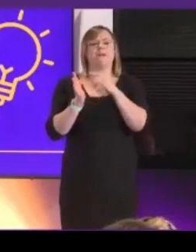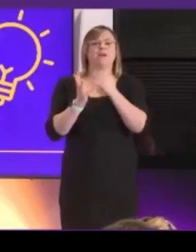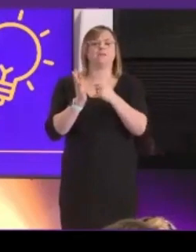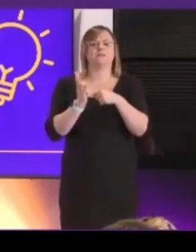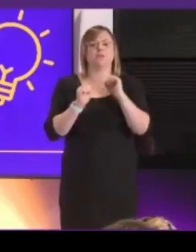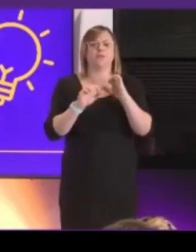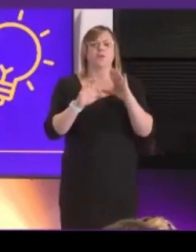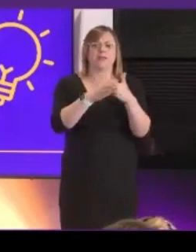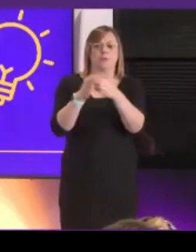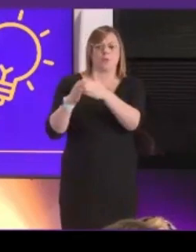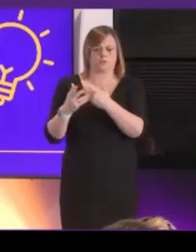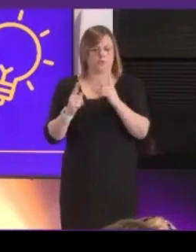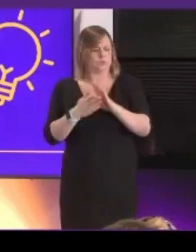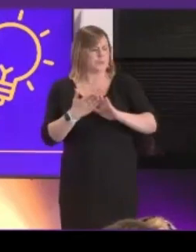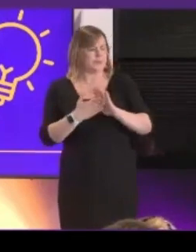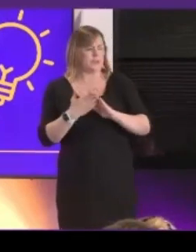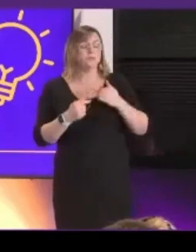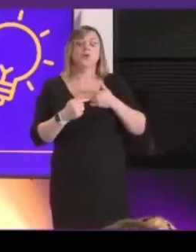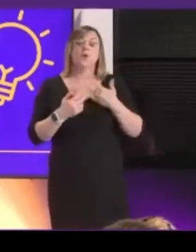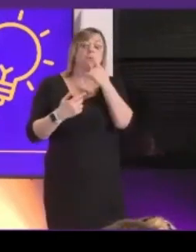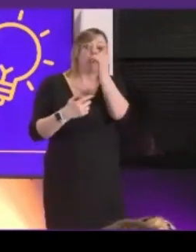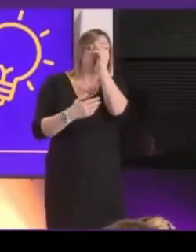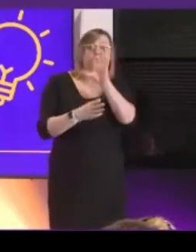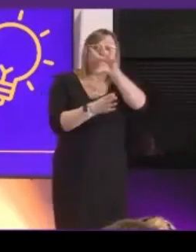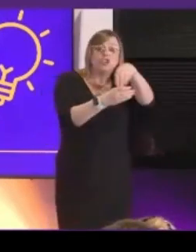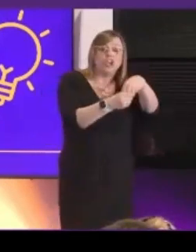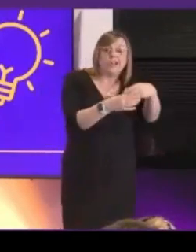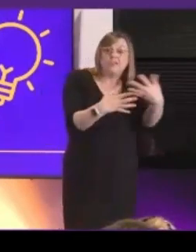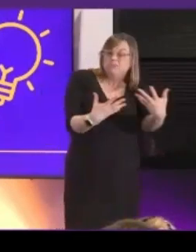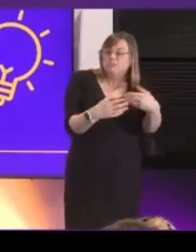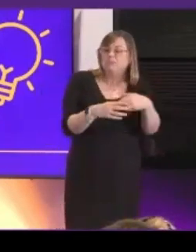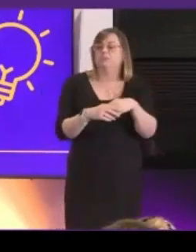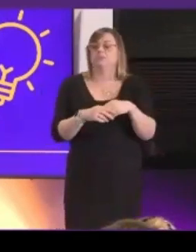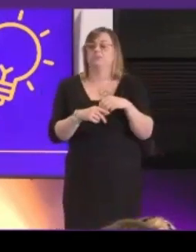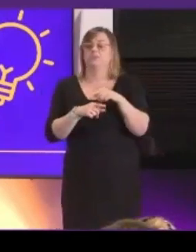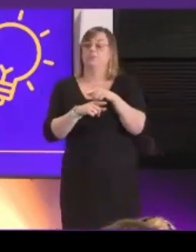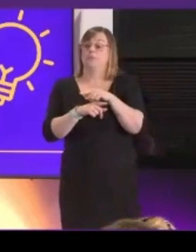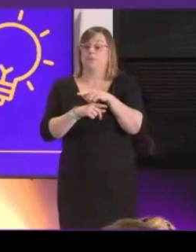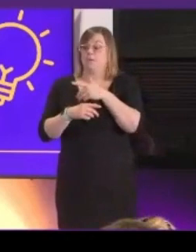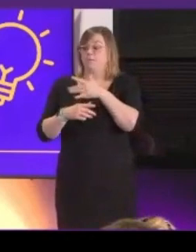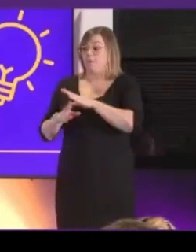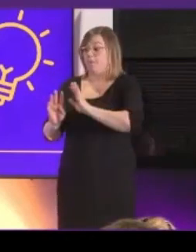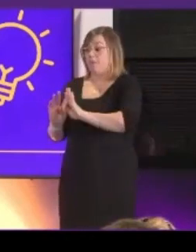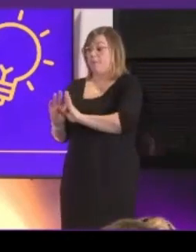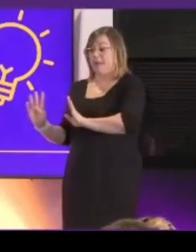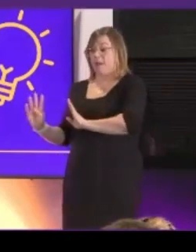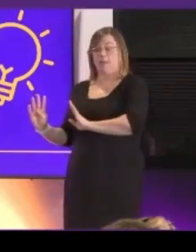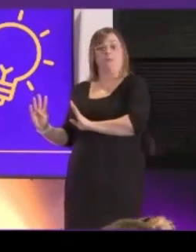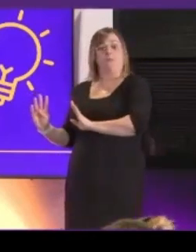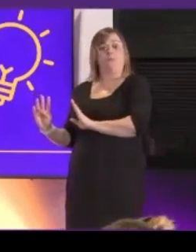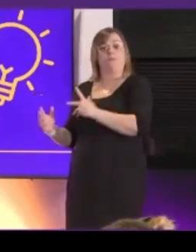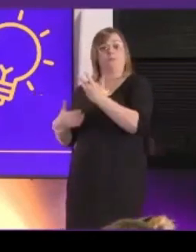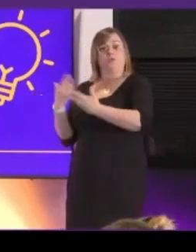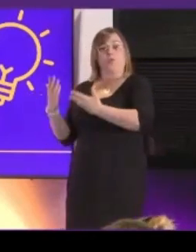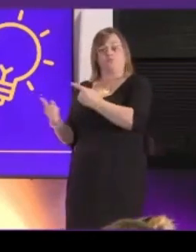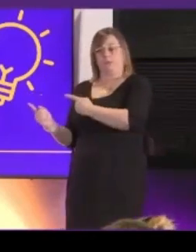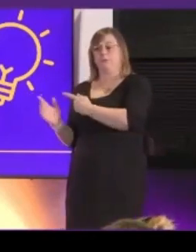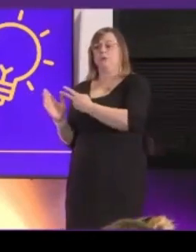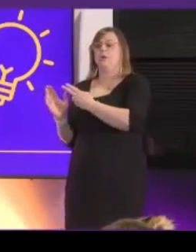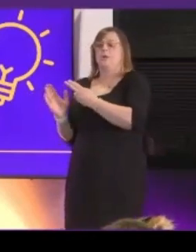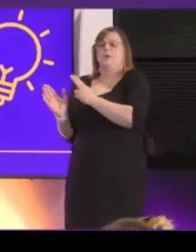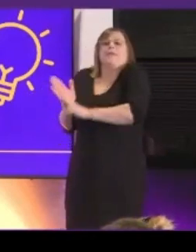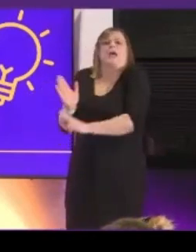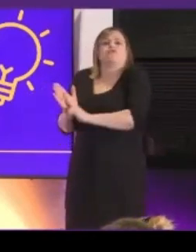simply joining that network. You know, the stories of individuals on the last panel, for example, where as a natural